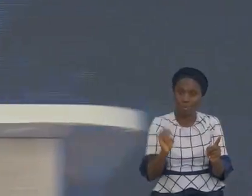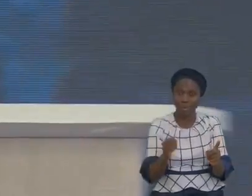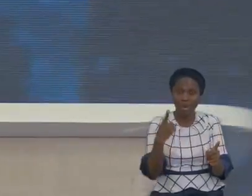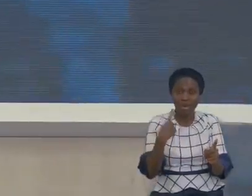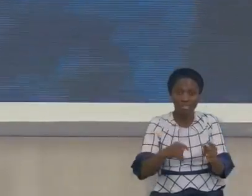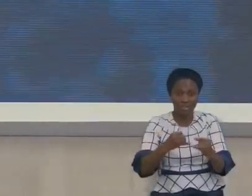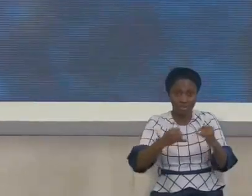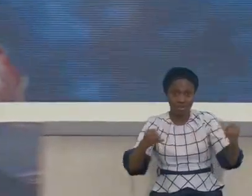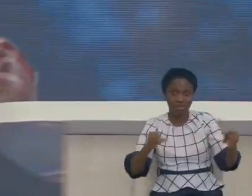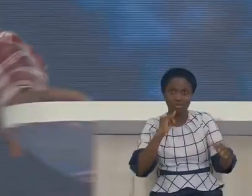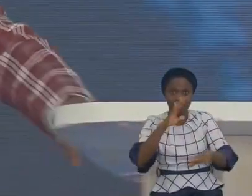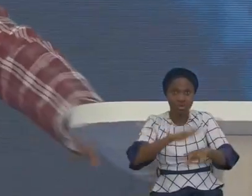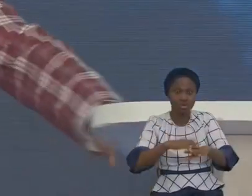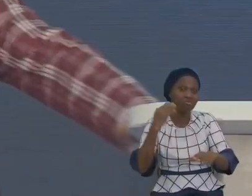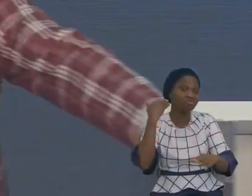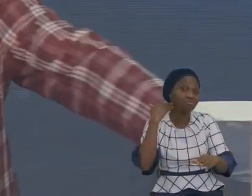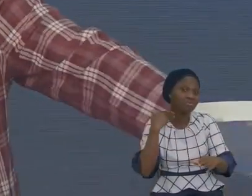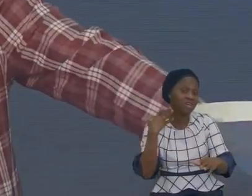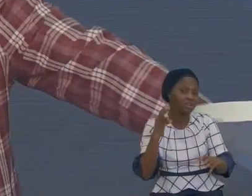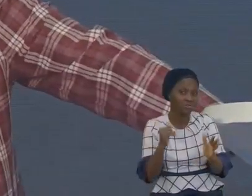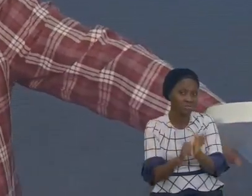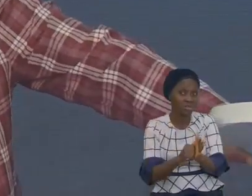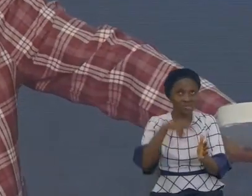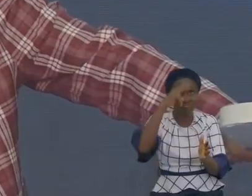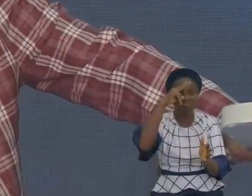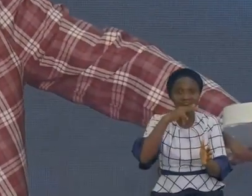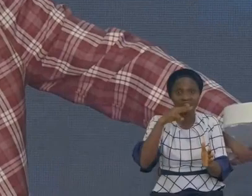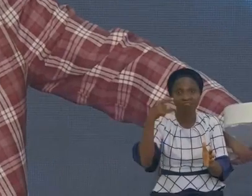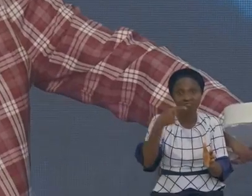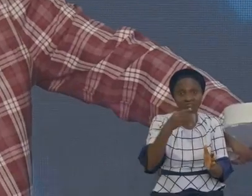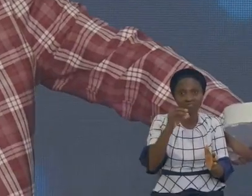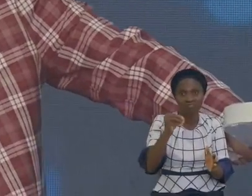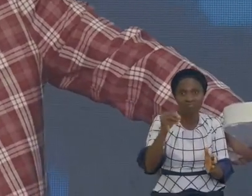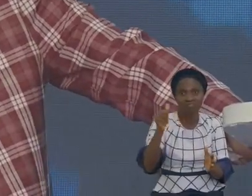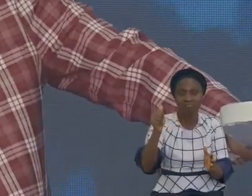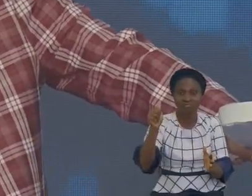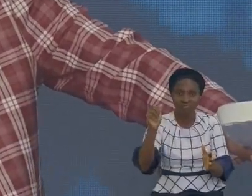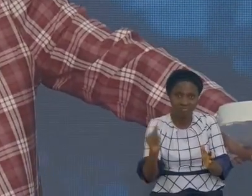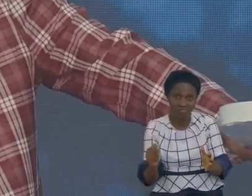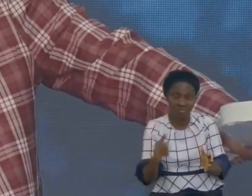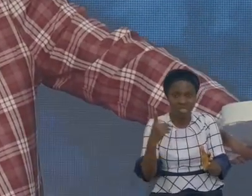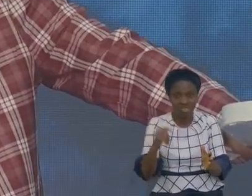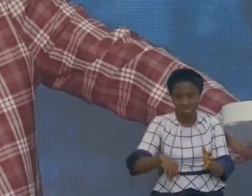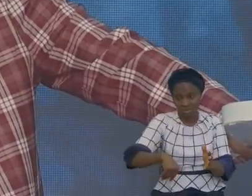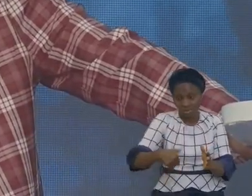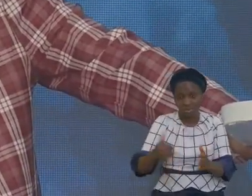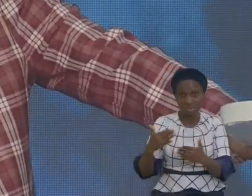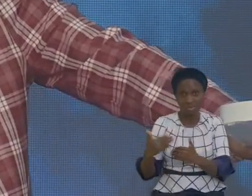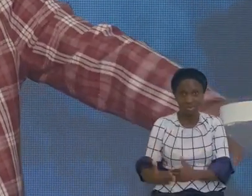The other side, the other part of the rope is at the pole.